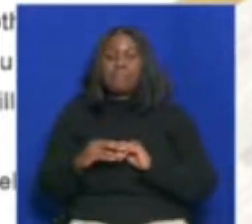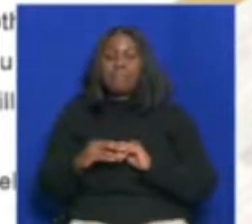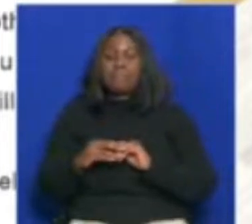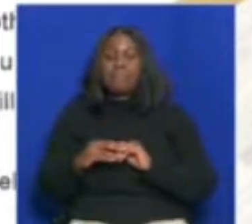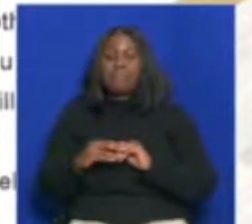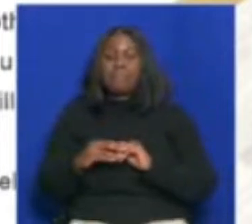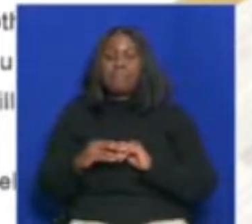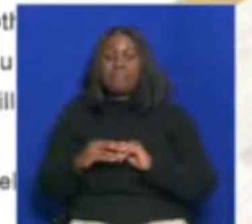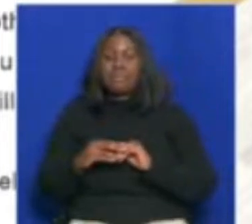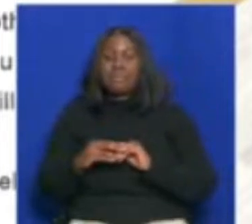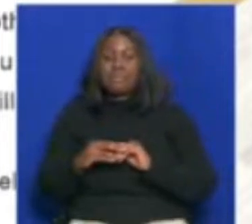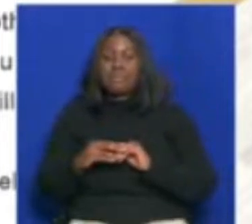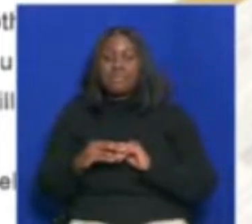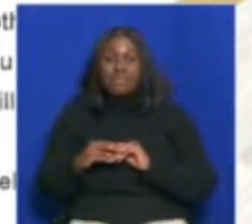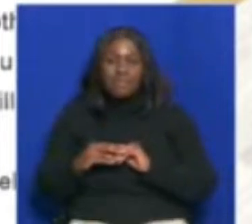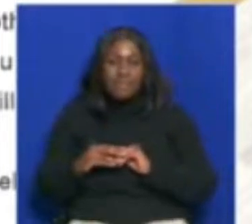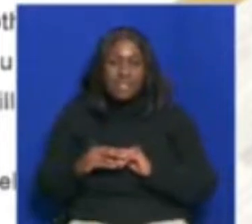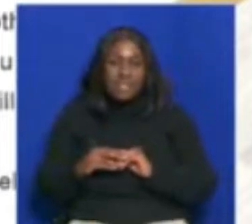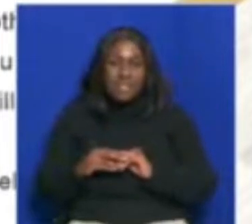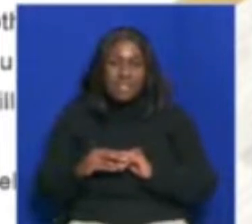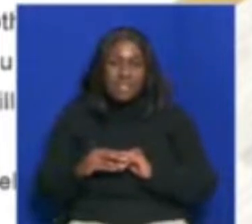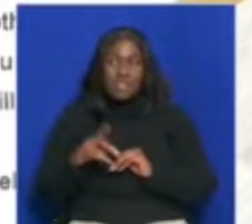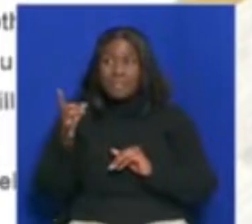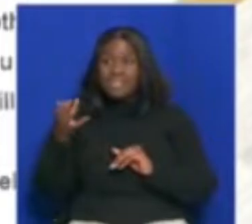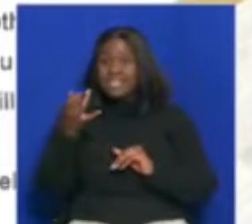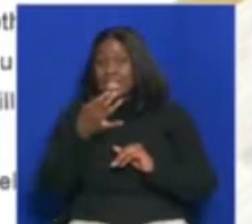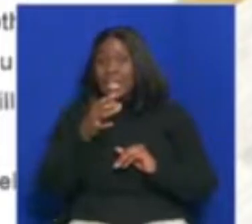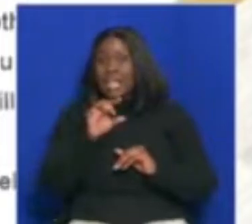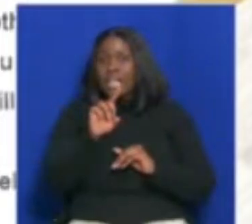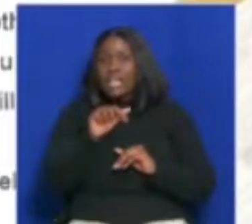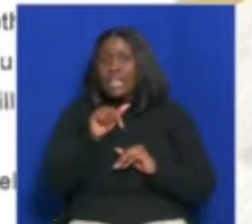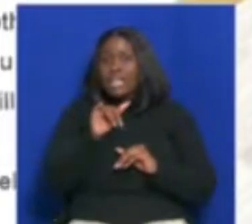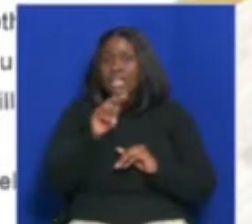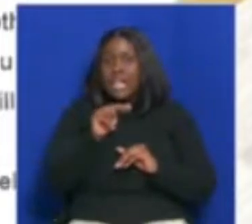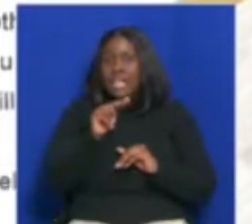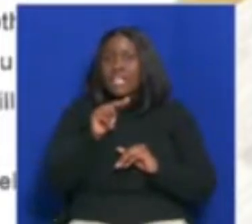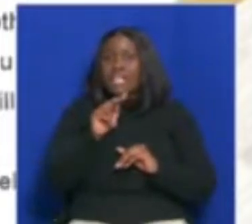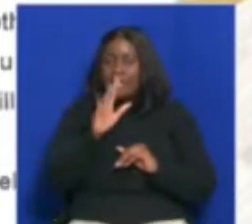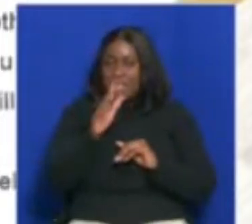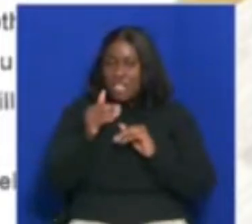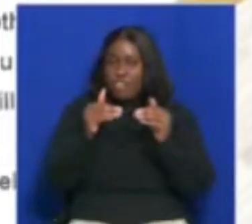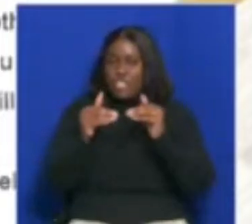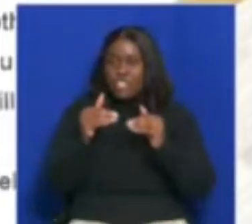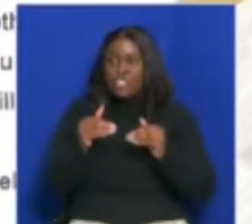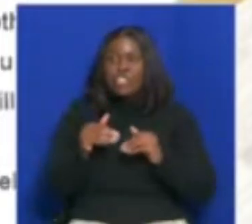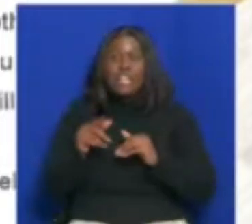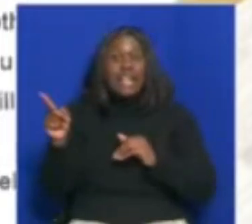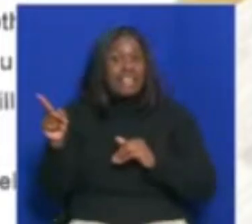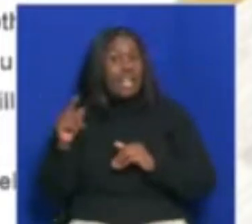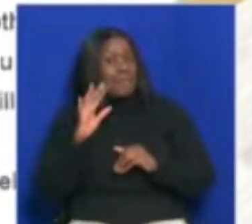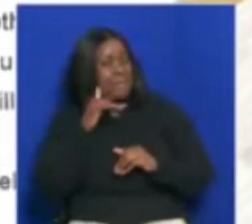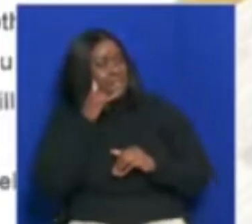Dane to tell Dane to set me up? Clive Naika, I phoned Dane. I don't even know